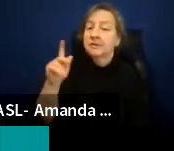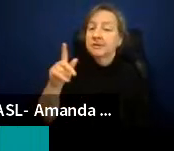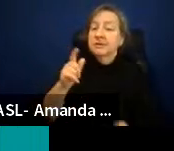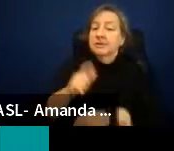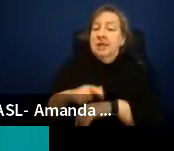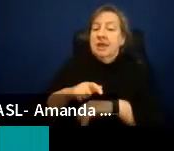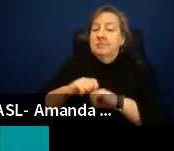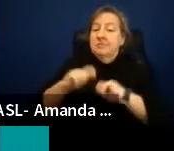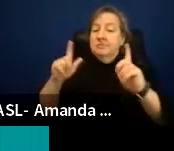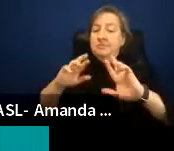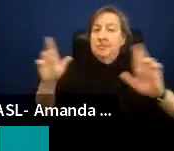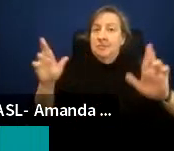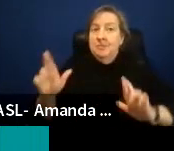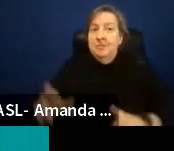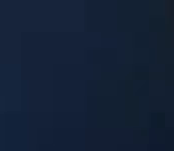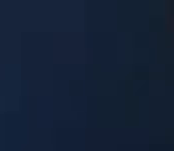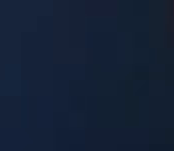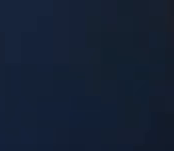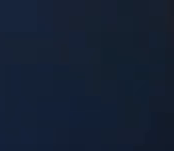up.